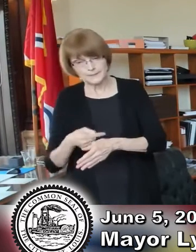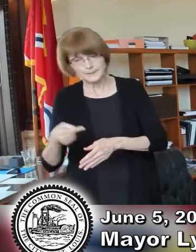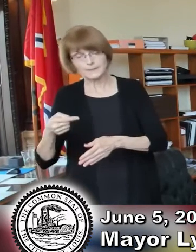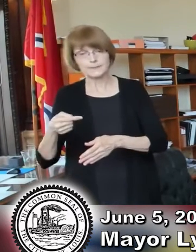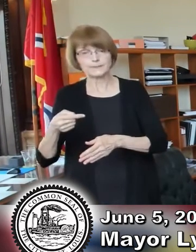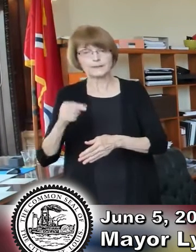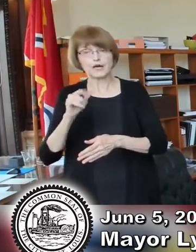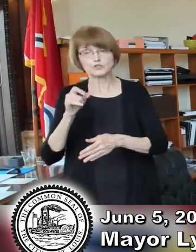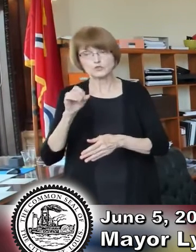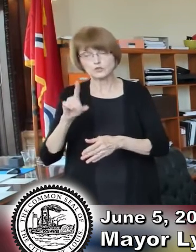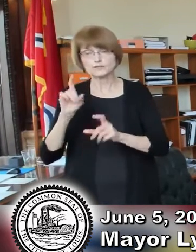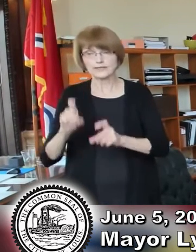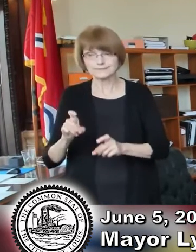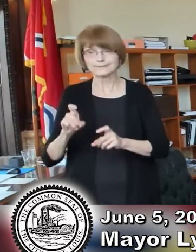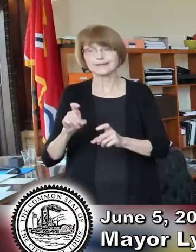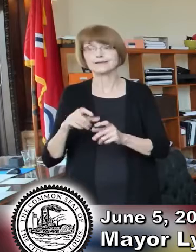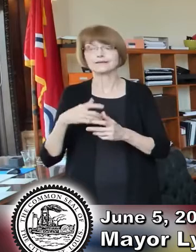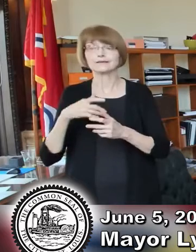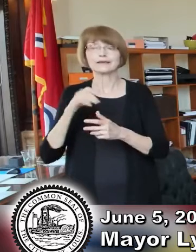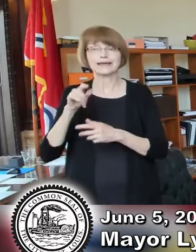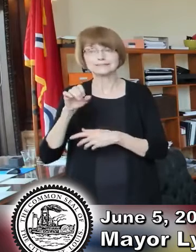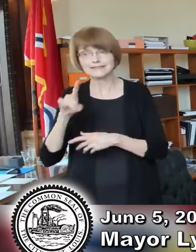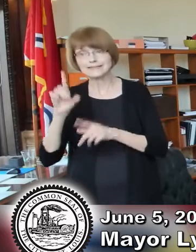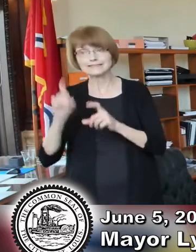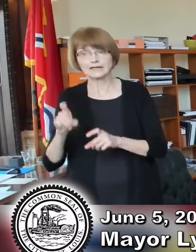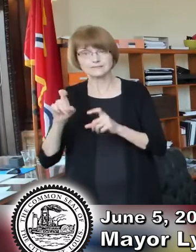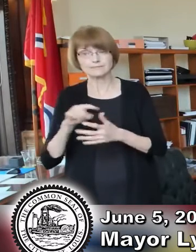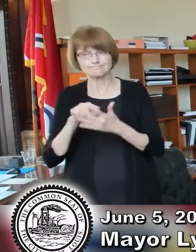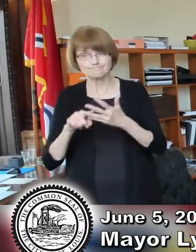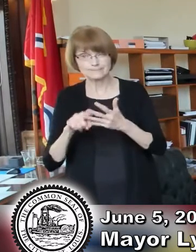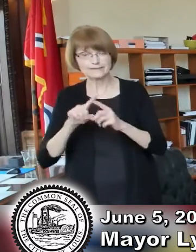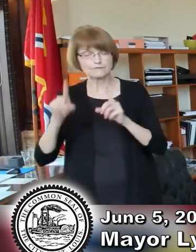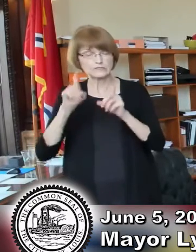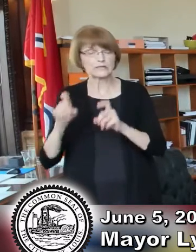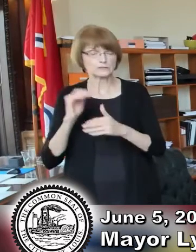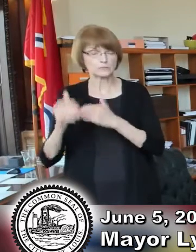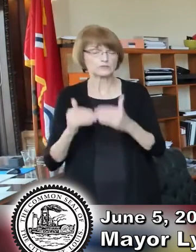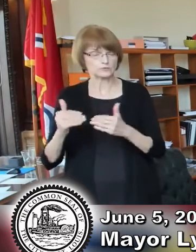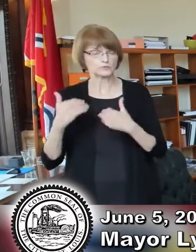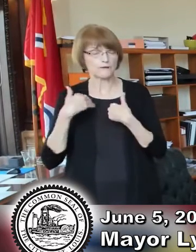or quick testing, and other STD testing procedures. So